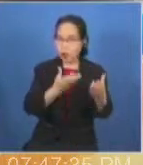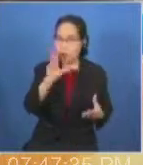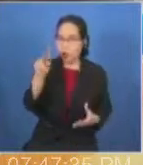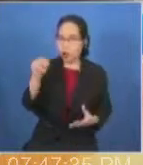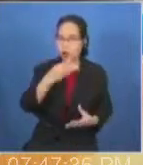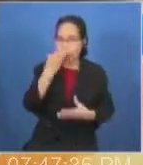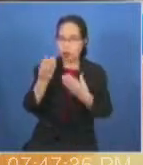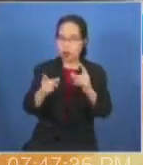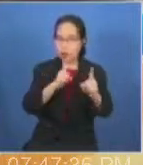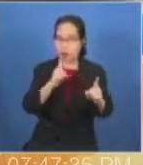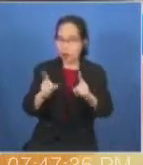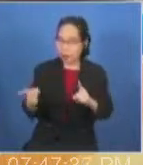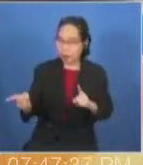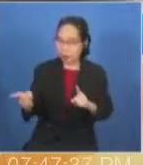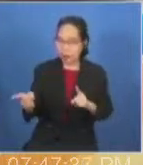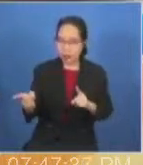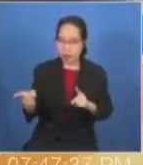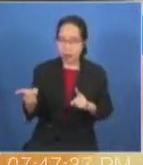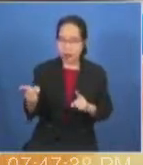them.